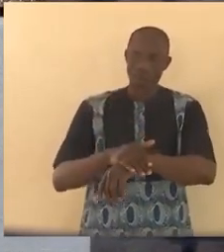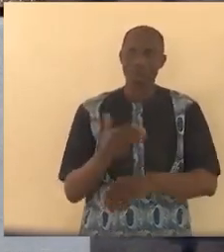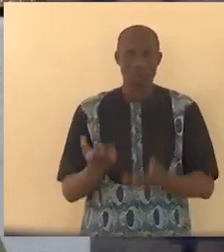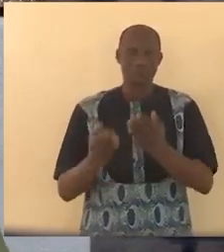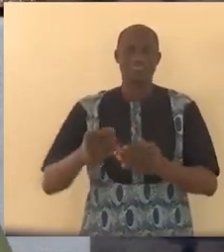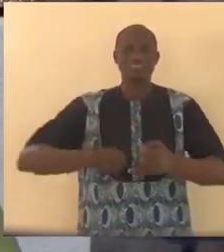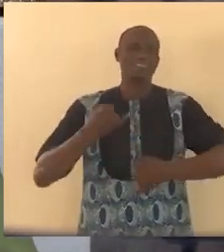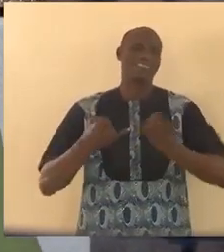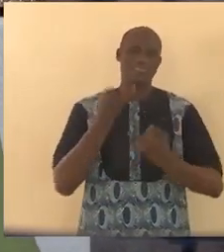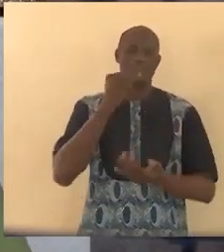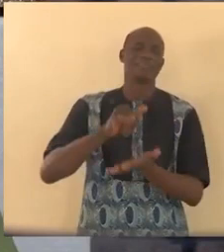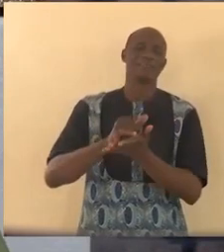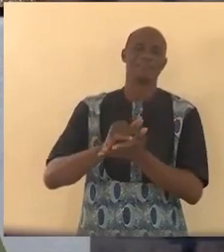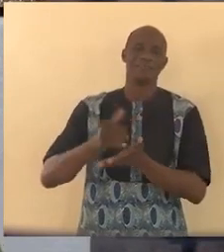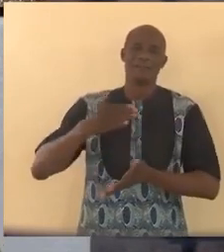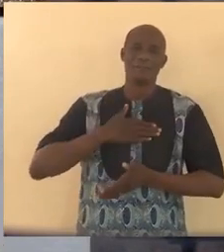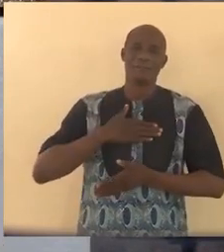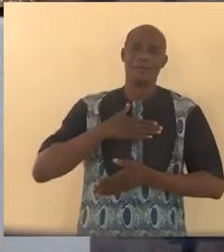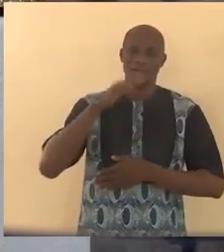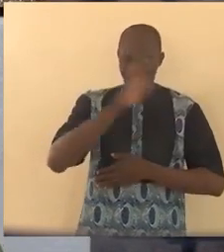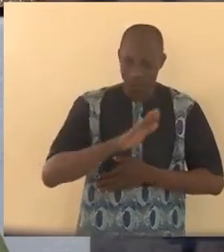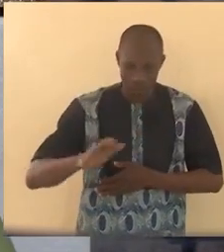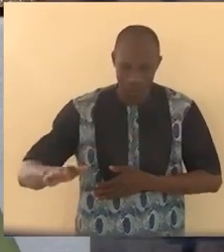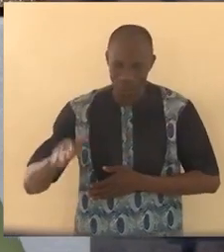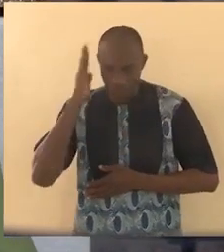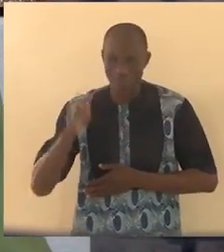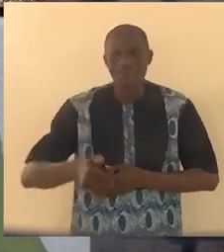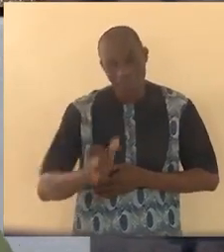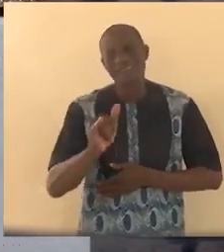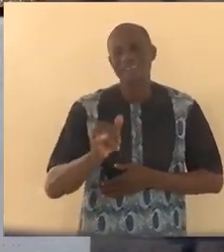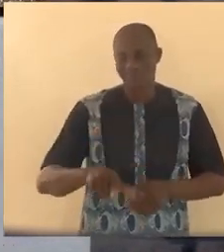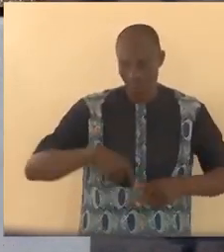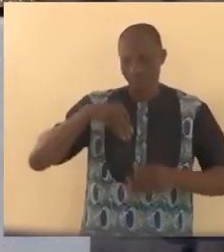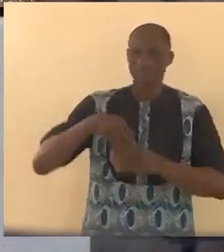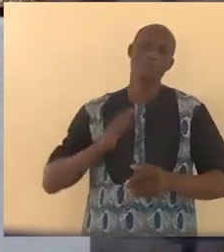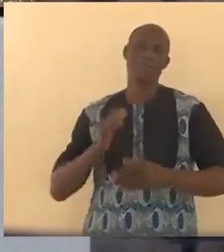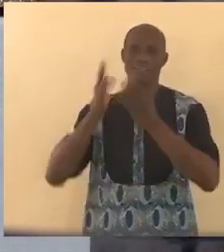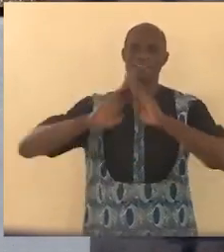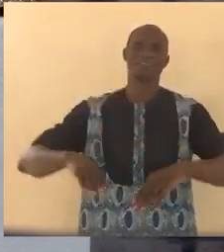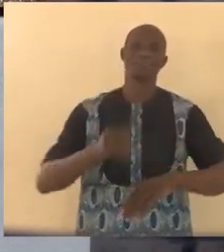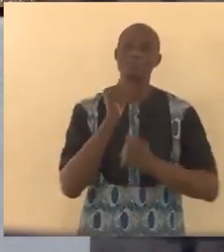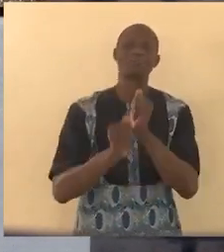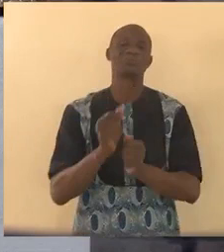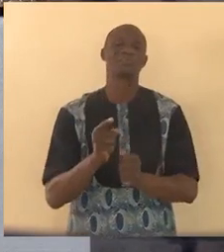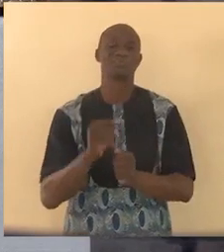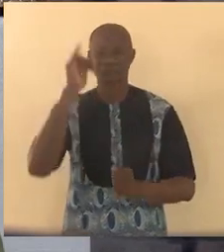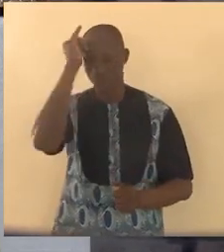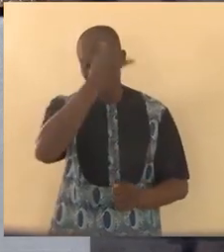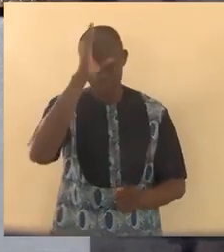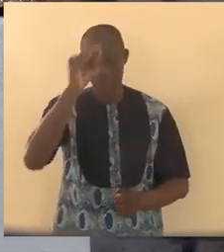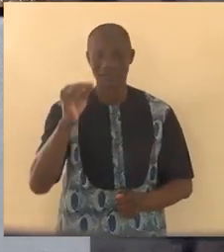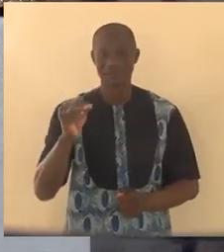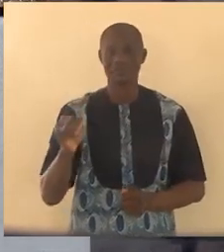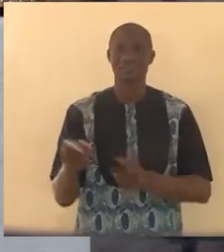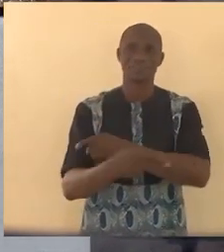Perhaps his joy is that my great-grandson will still be living in my house. Idiot, which grandson will live in your house? Your house that you